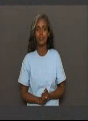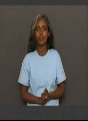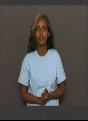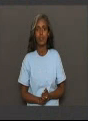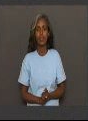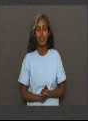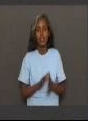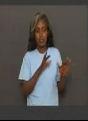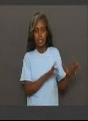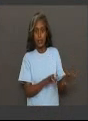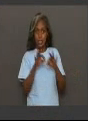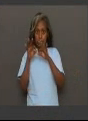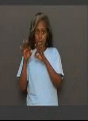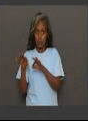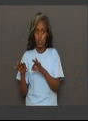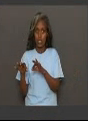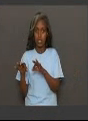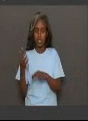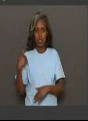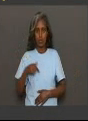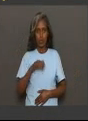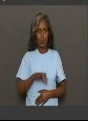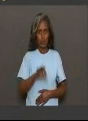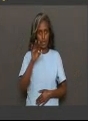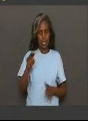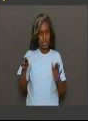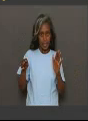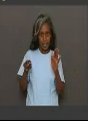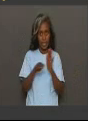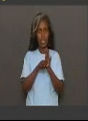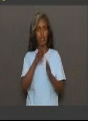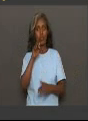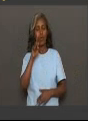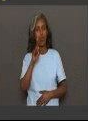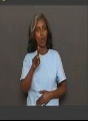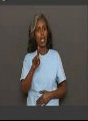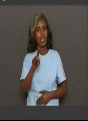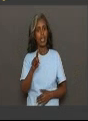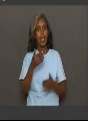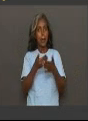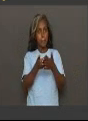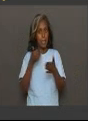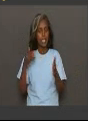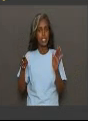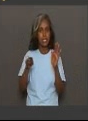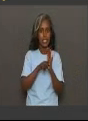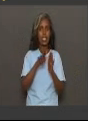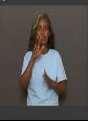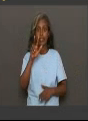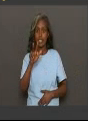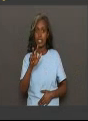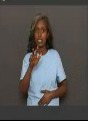By substitution, we get -1 minus